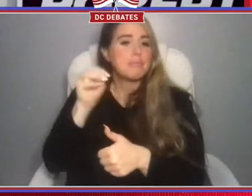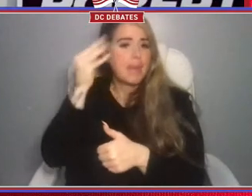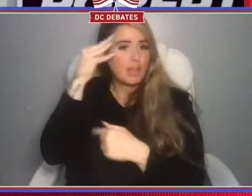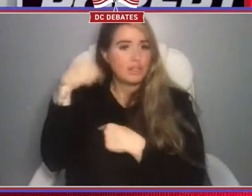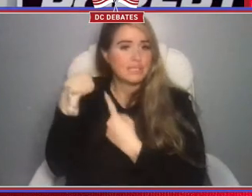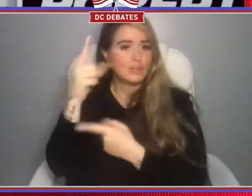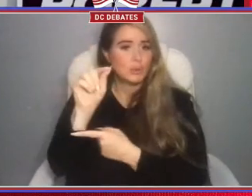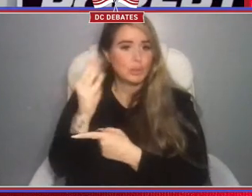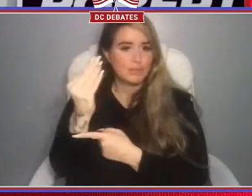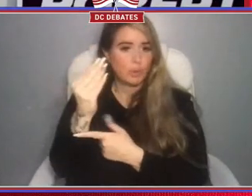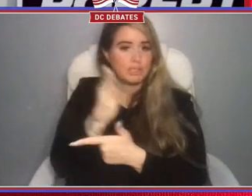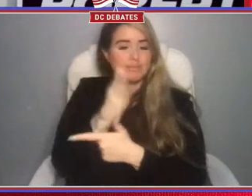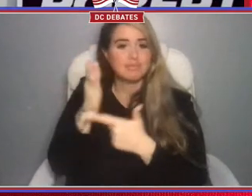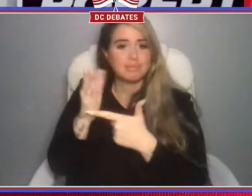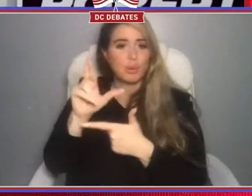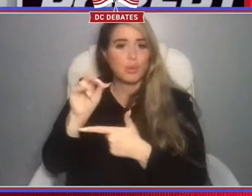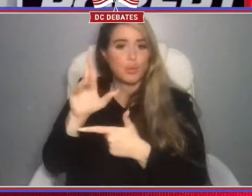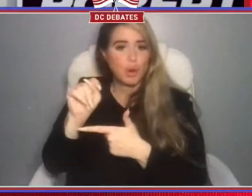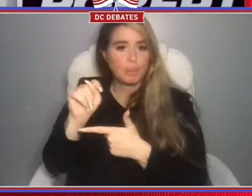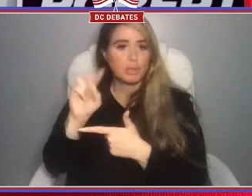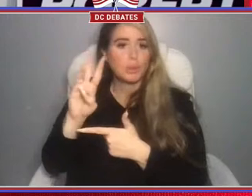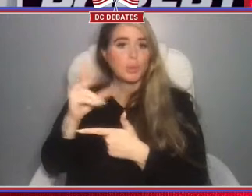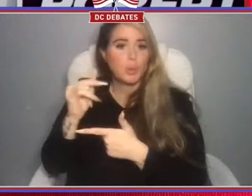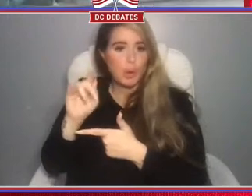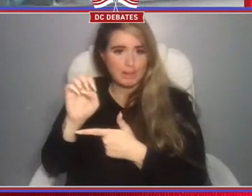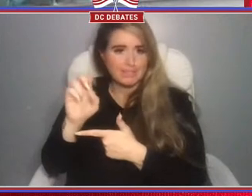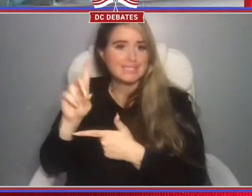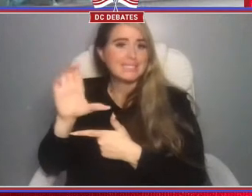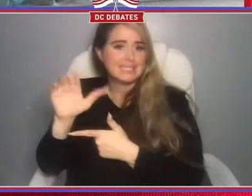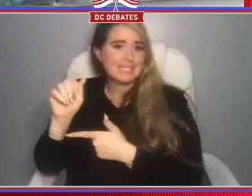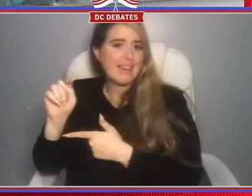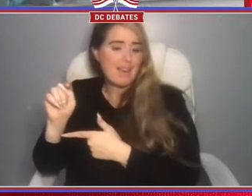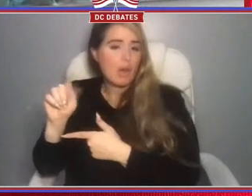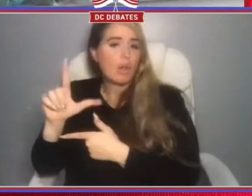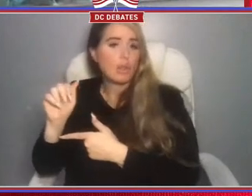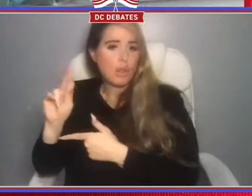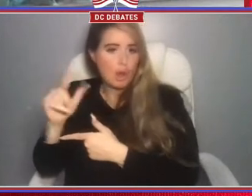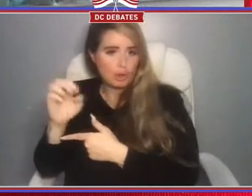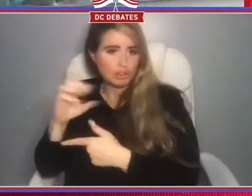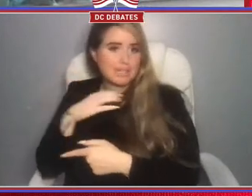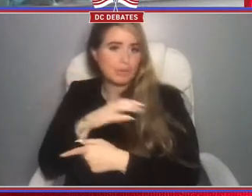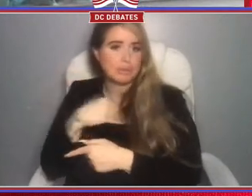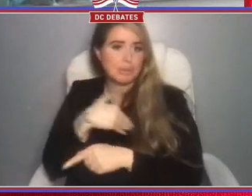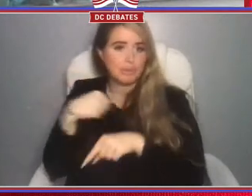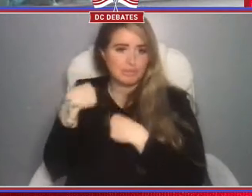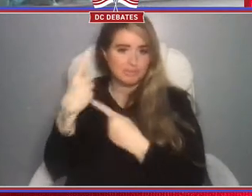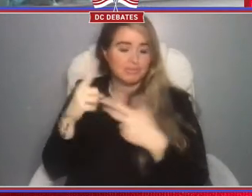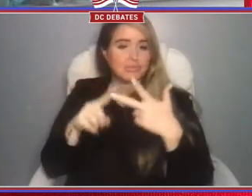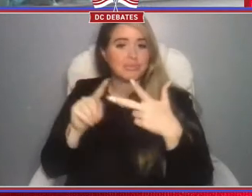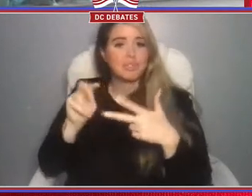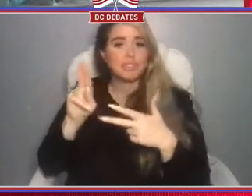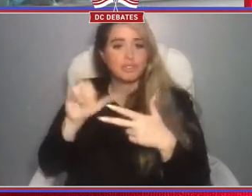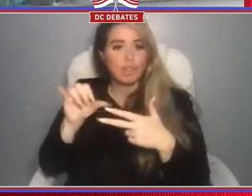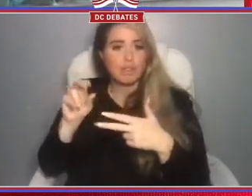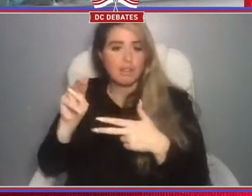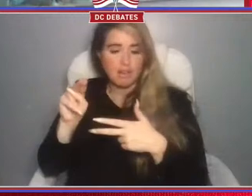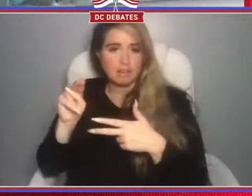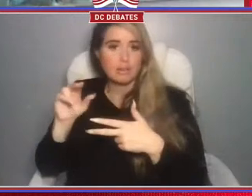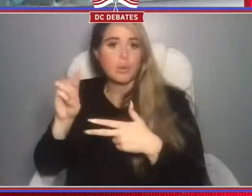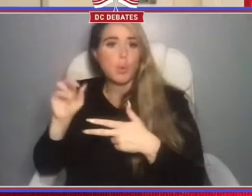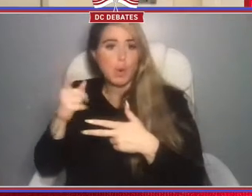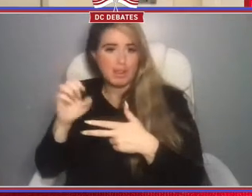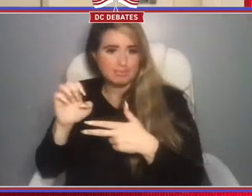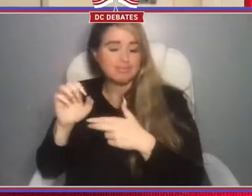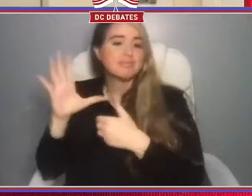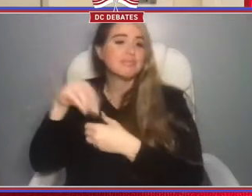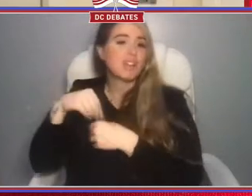at-large council member since 2016, Trayon White, DC Ward 8 council member since 2016, and